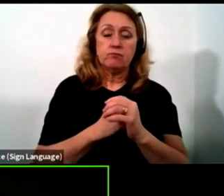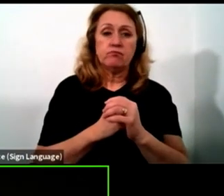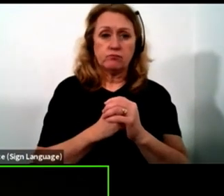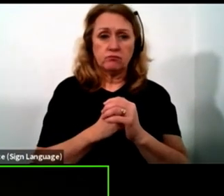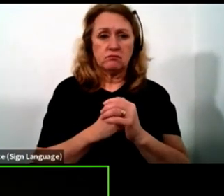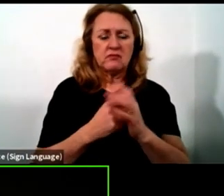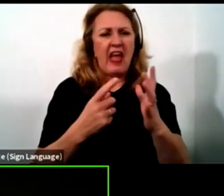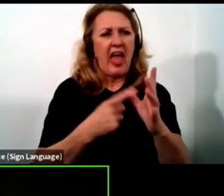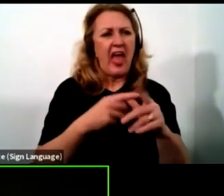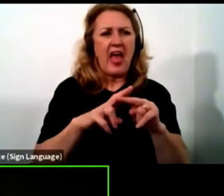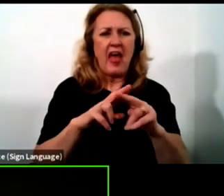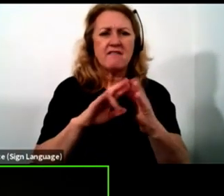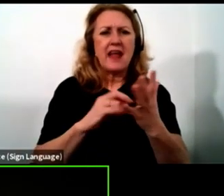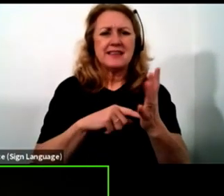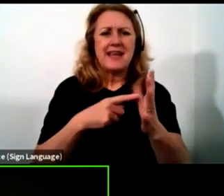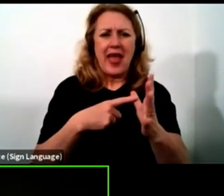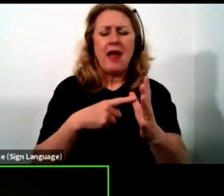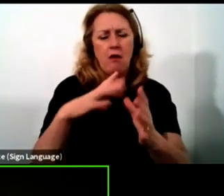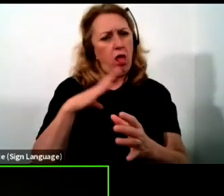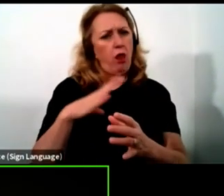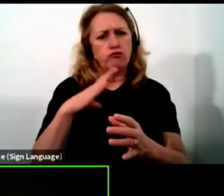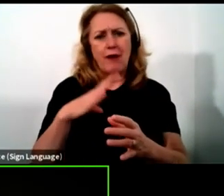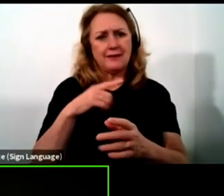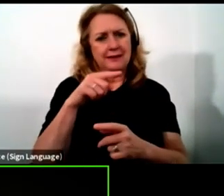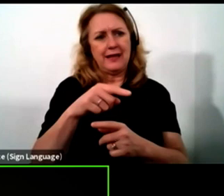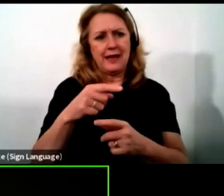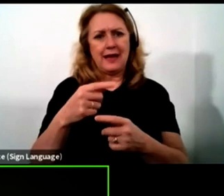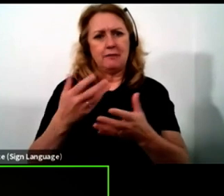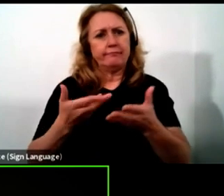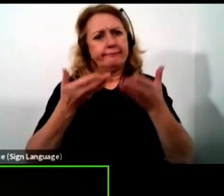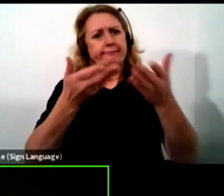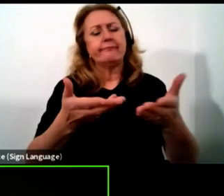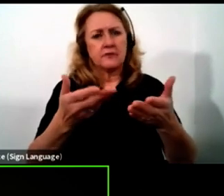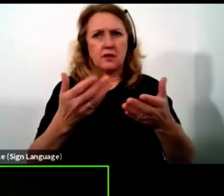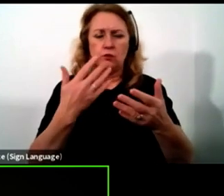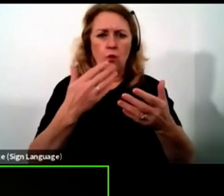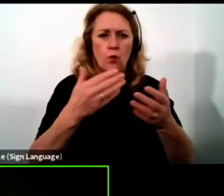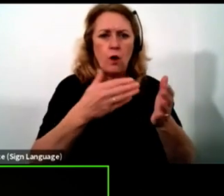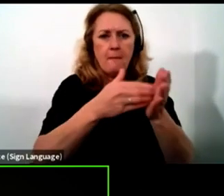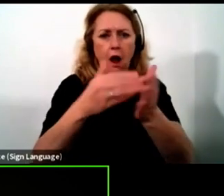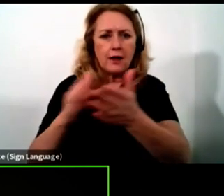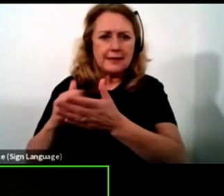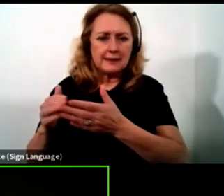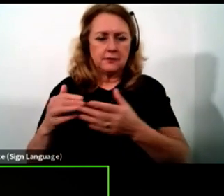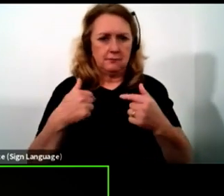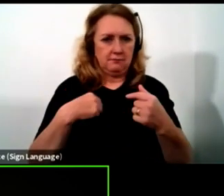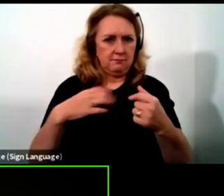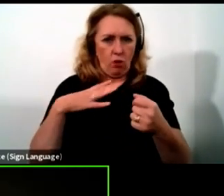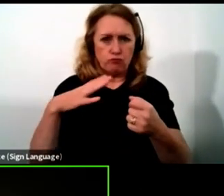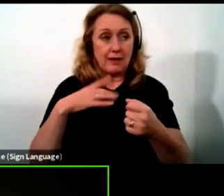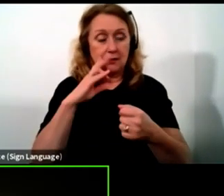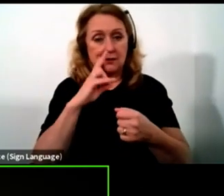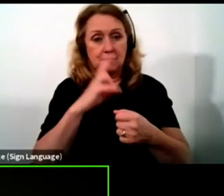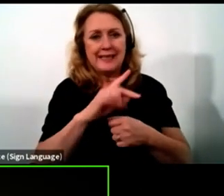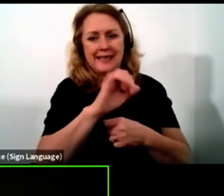the AfCFTA is providing a huge platform for market, because we already want to see